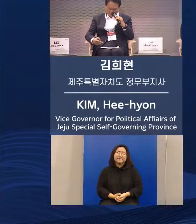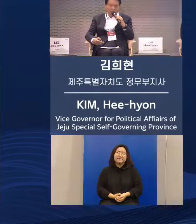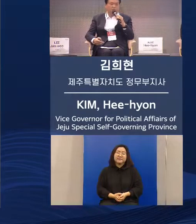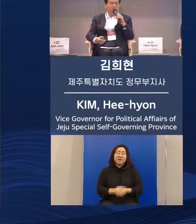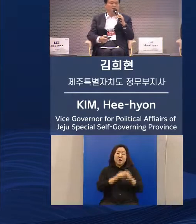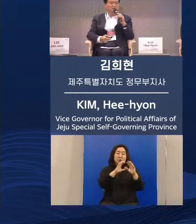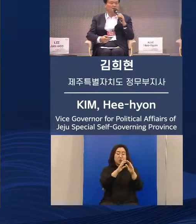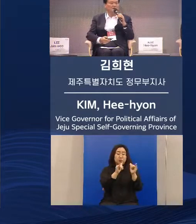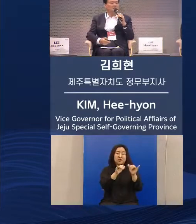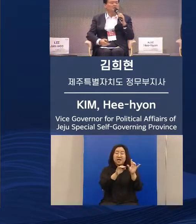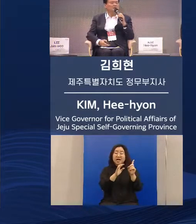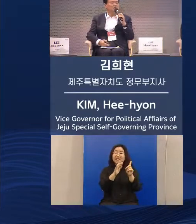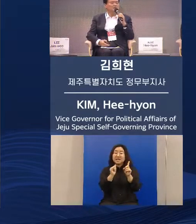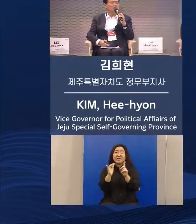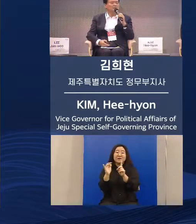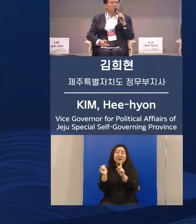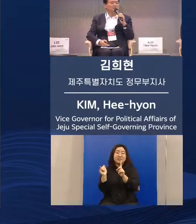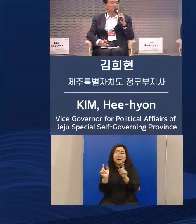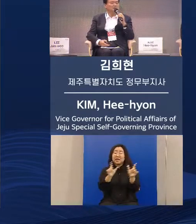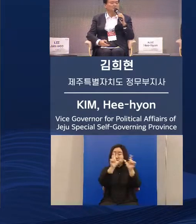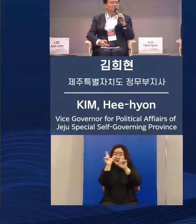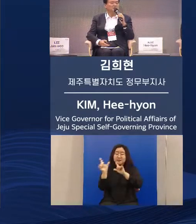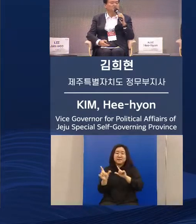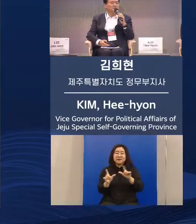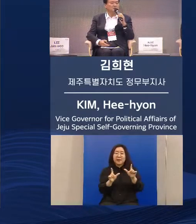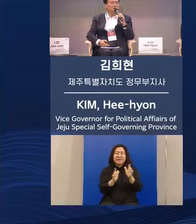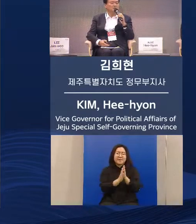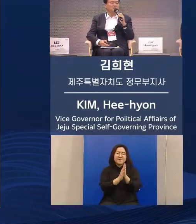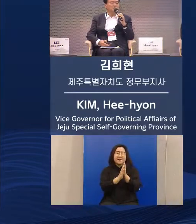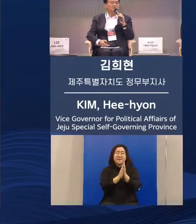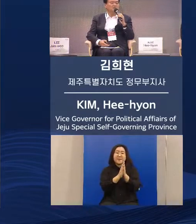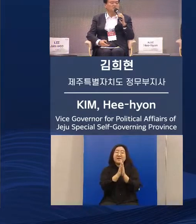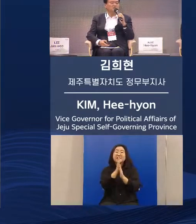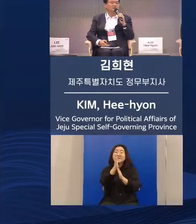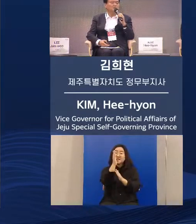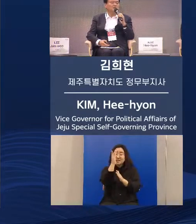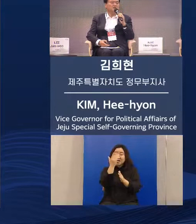or without hearing loss.